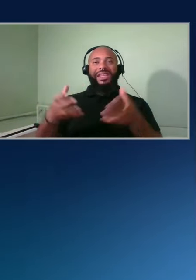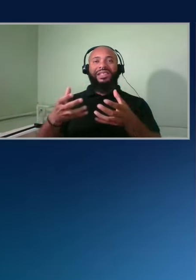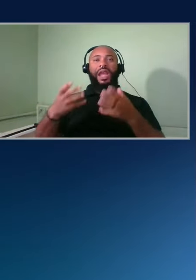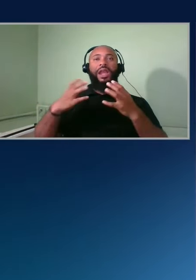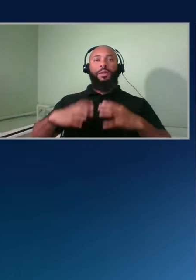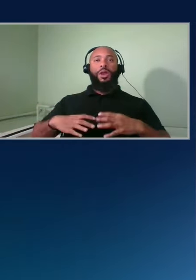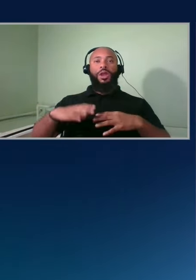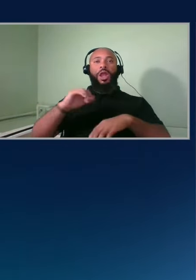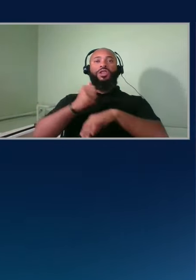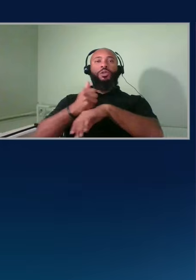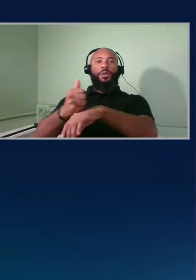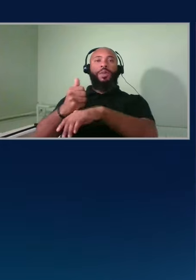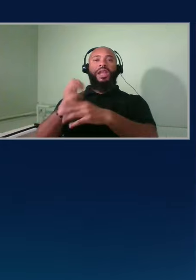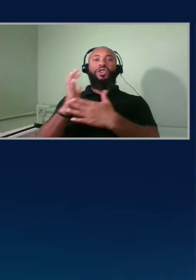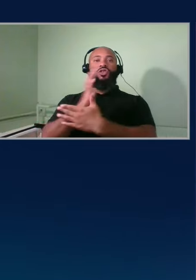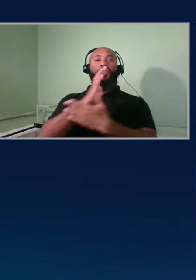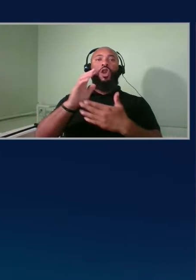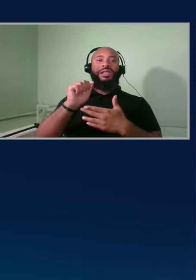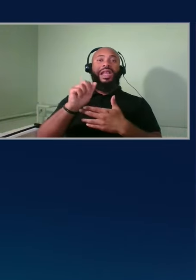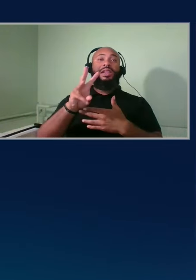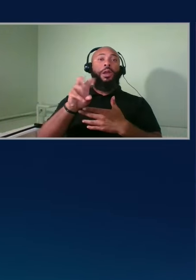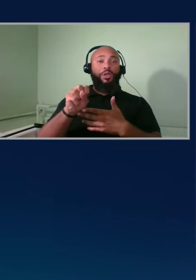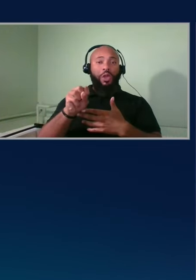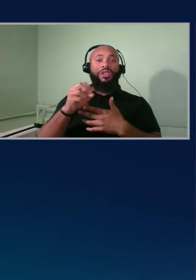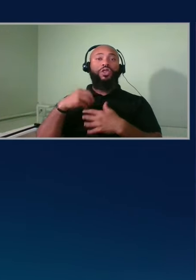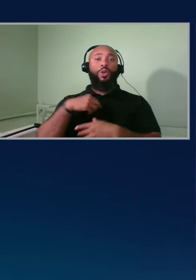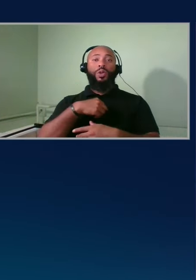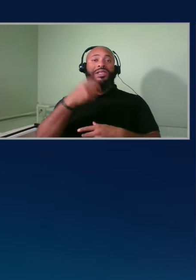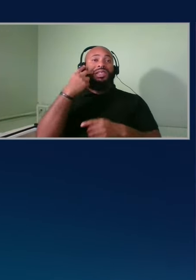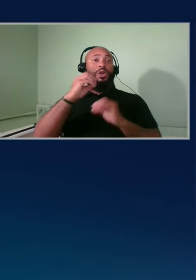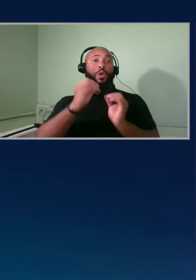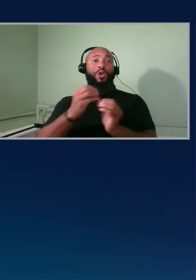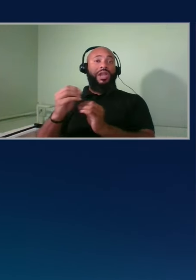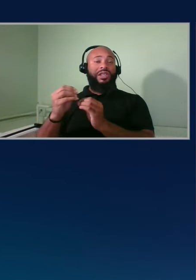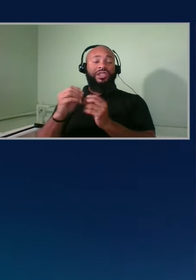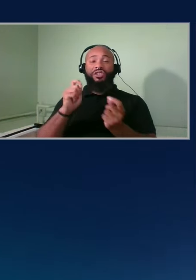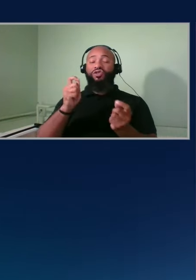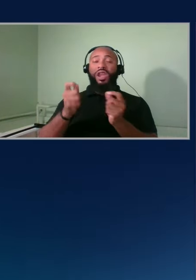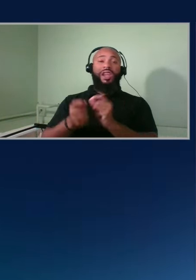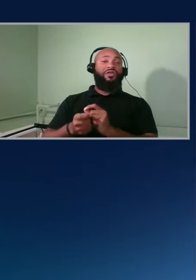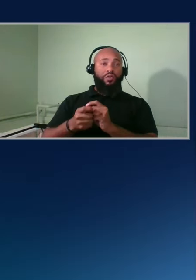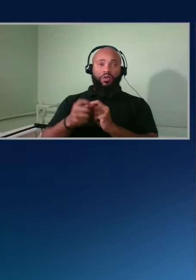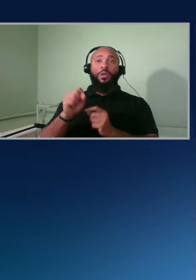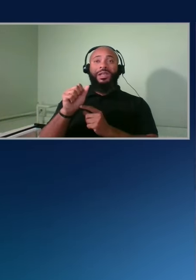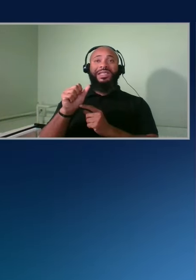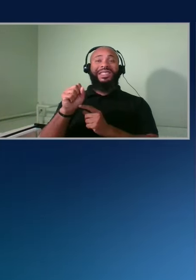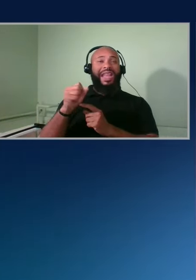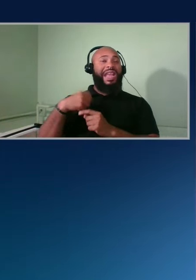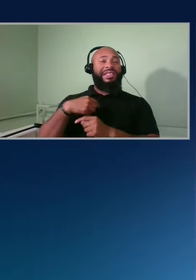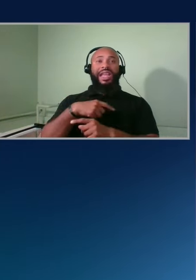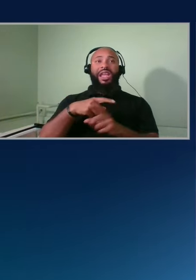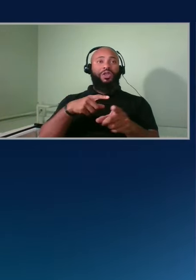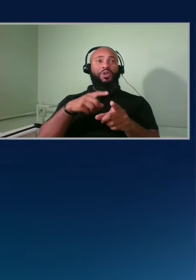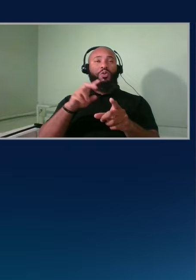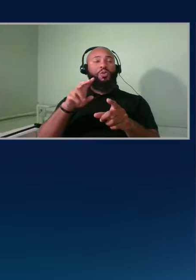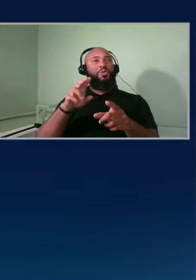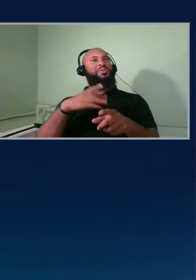across AWS. Okay. And so we see organizations transforming to SaaS that you wouldn't necessarily think